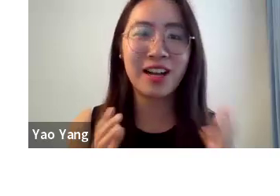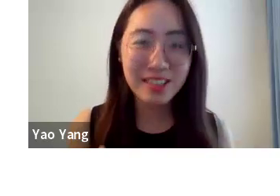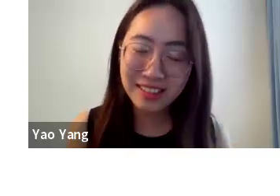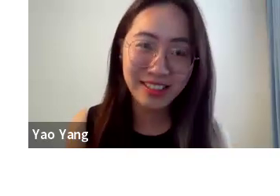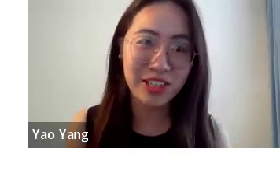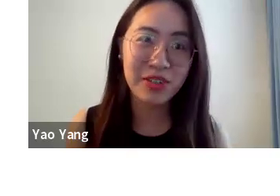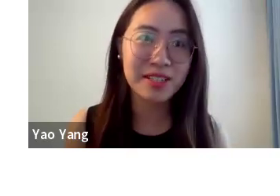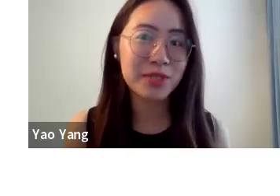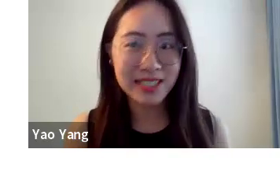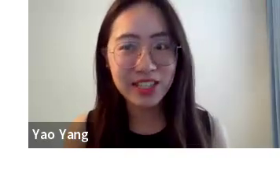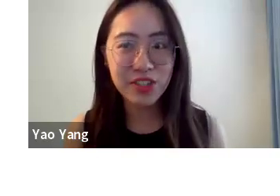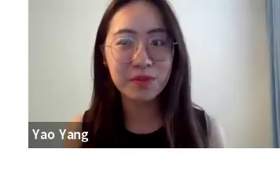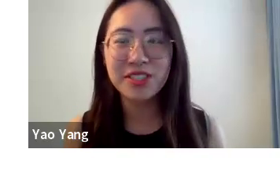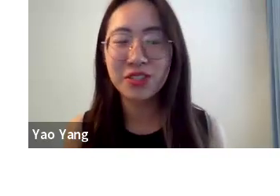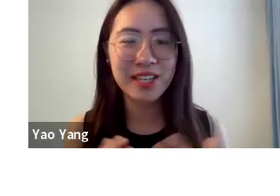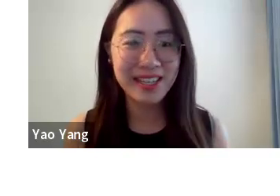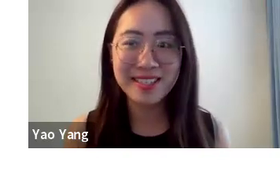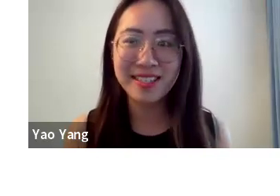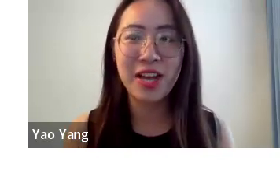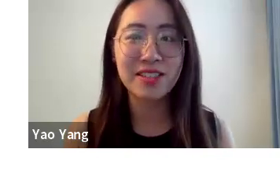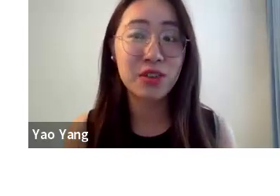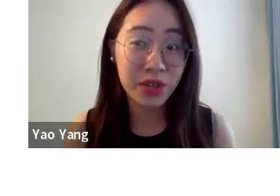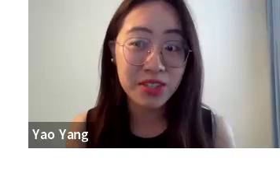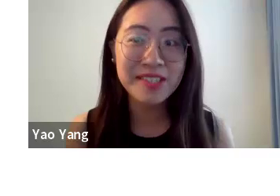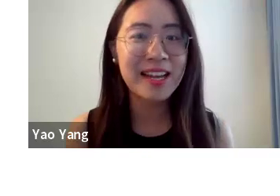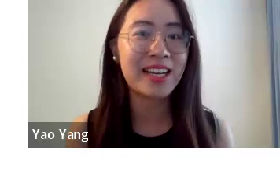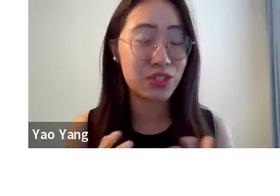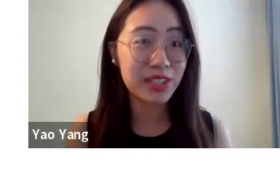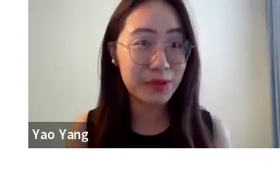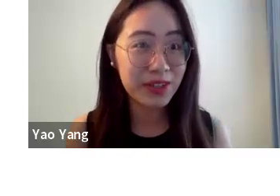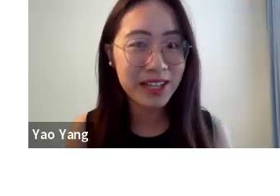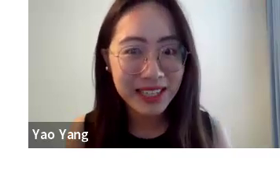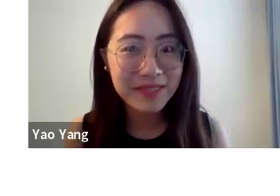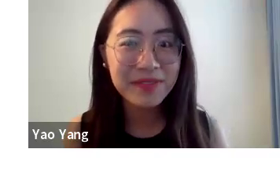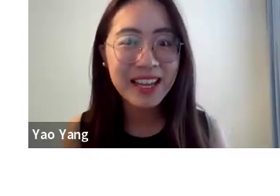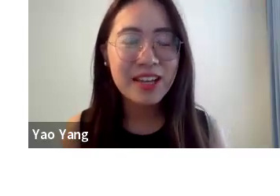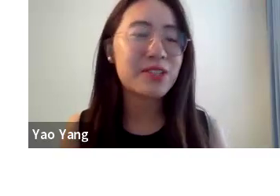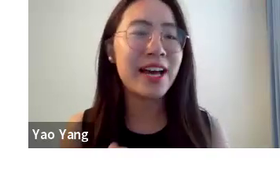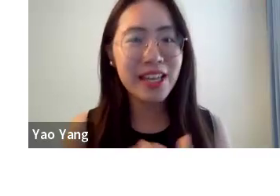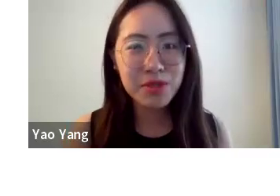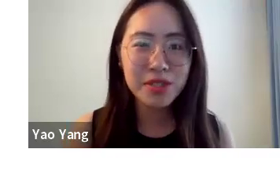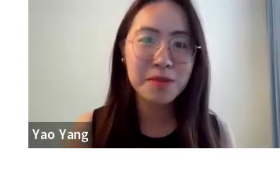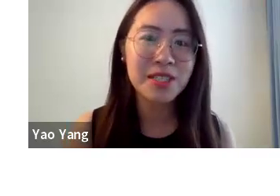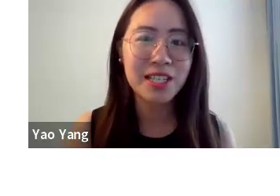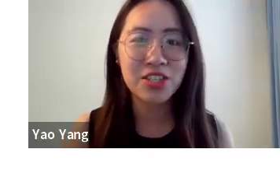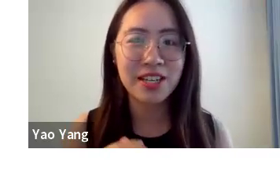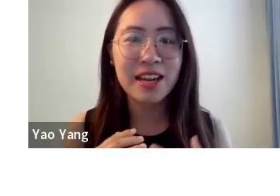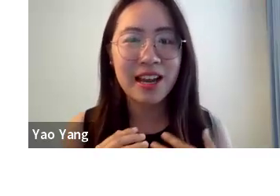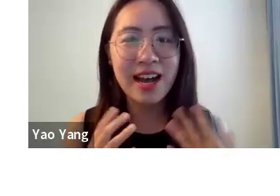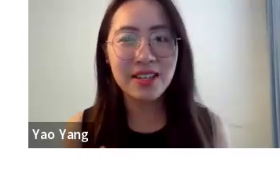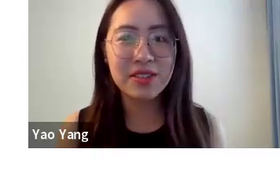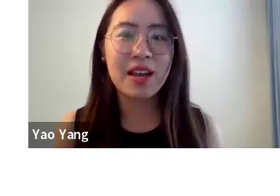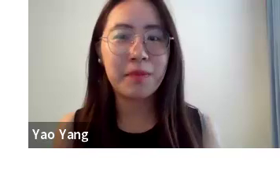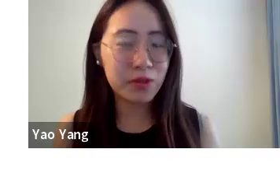anything feels unclear during the presentation, please don't hesitate to ask questions. I truly welcome them. So I come to this